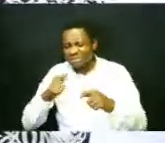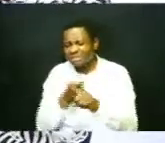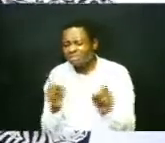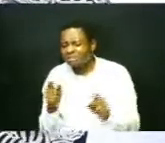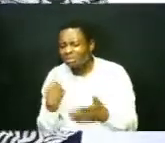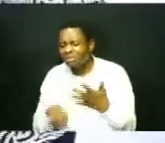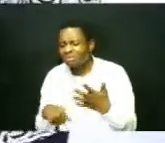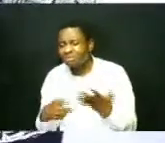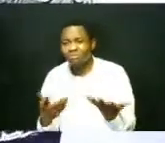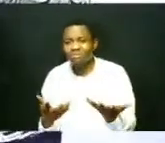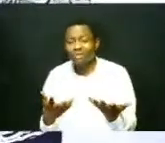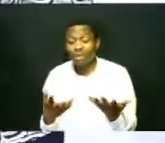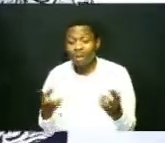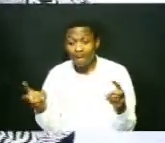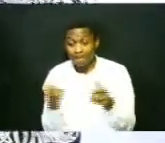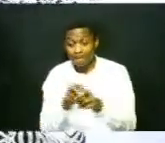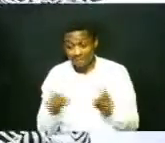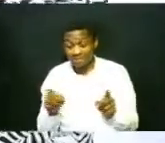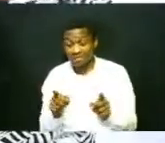But I show you a mystery.